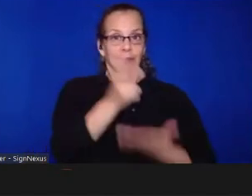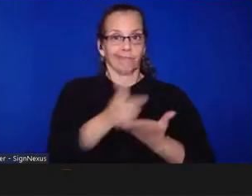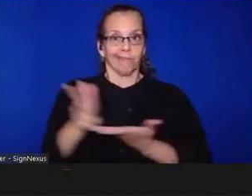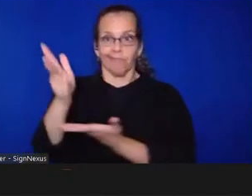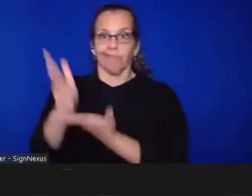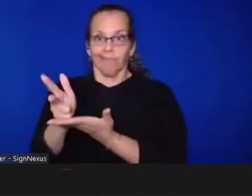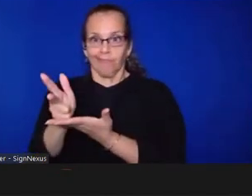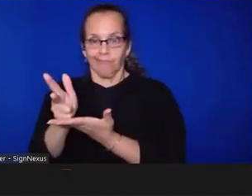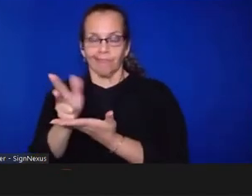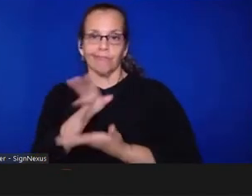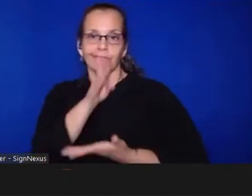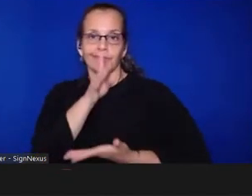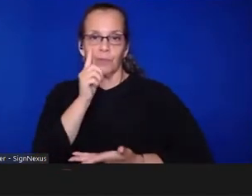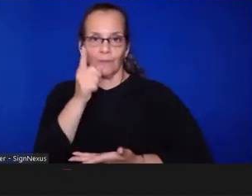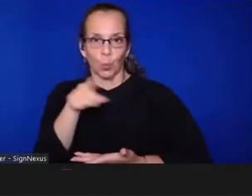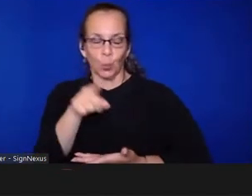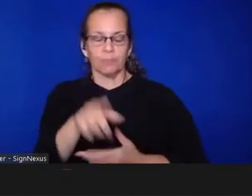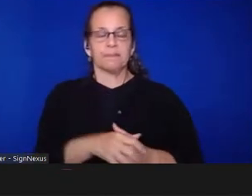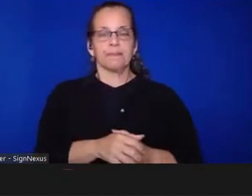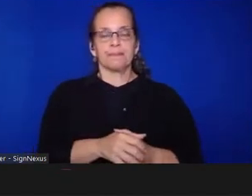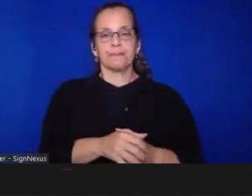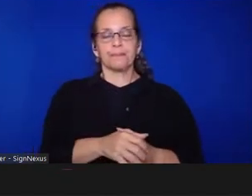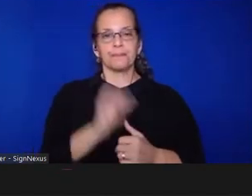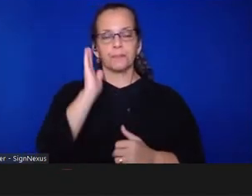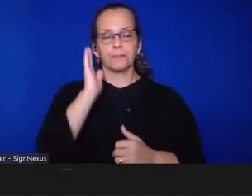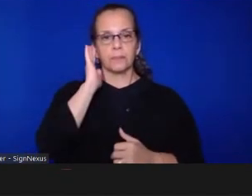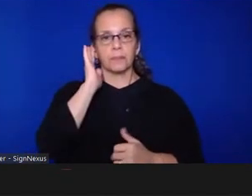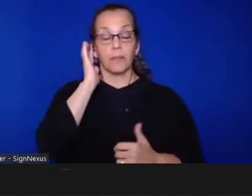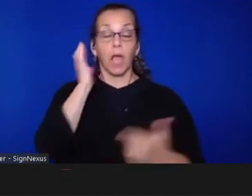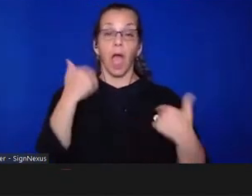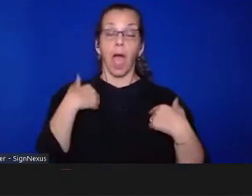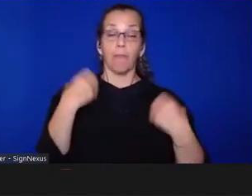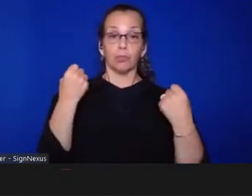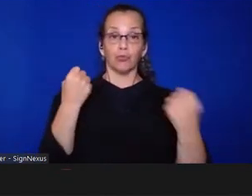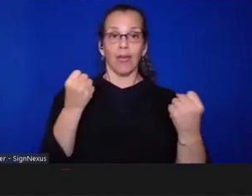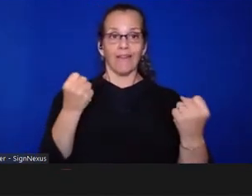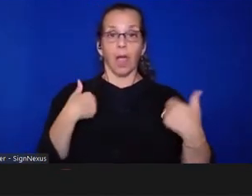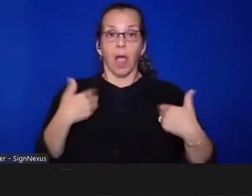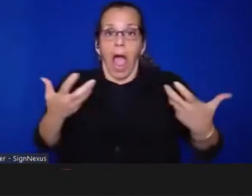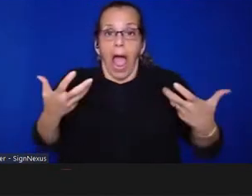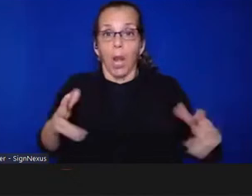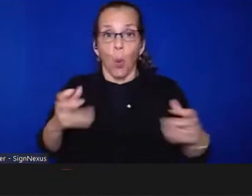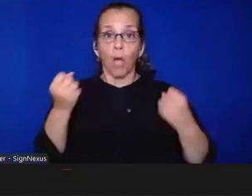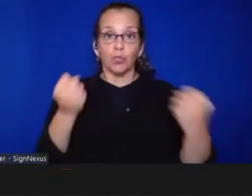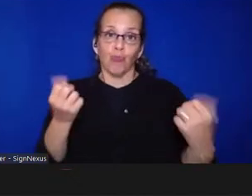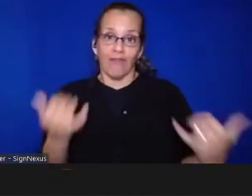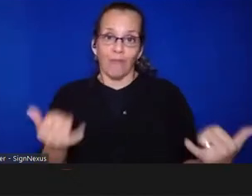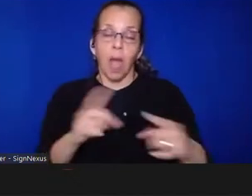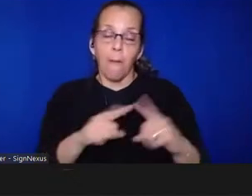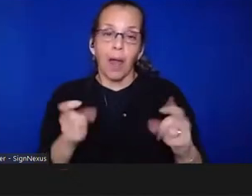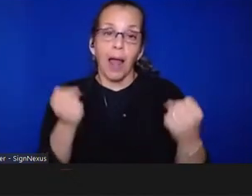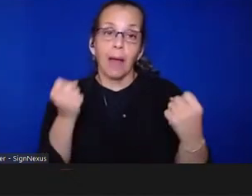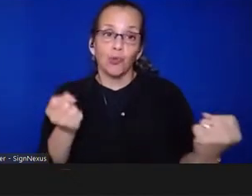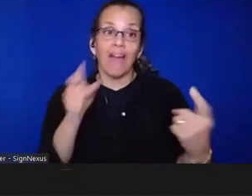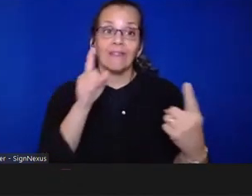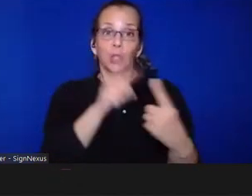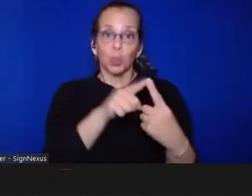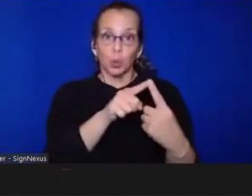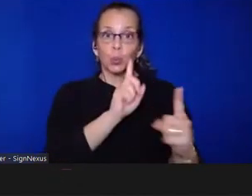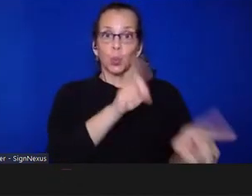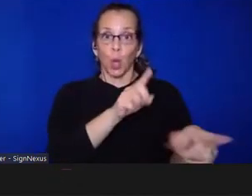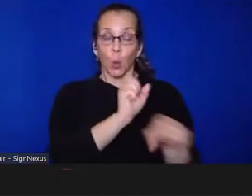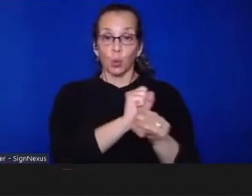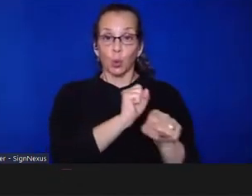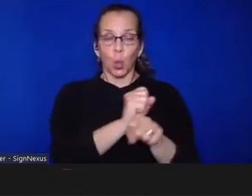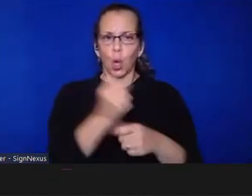and um I'm driving right now I do not want to drive right now but I'm driving right now to go to work now what is it that I do